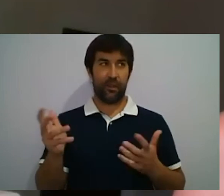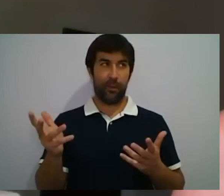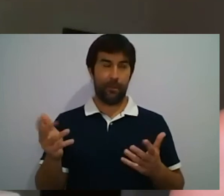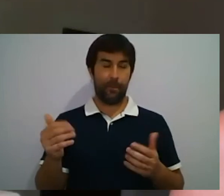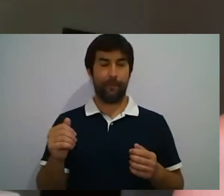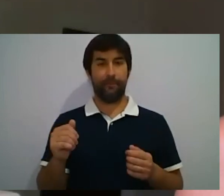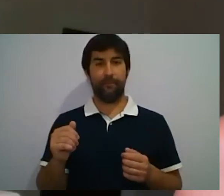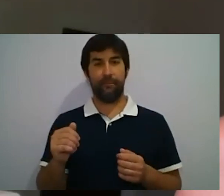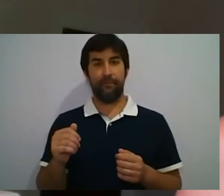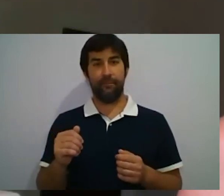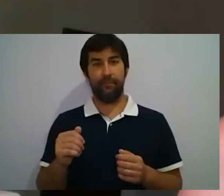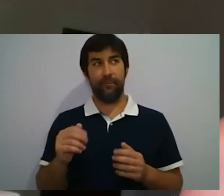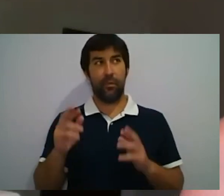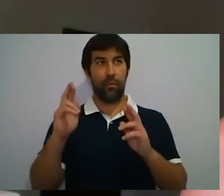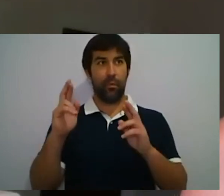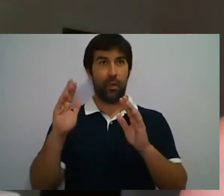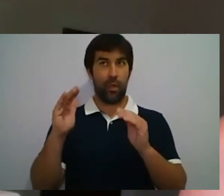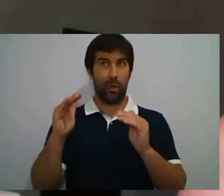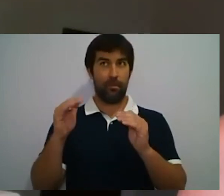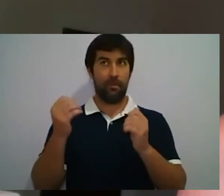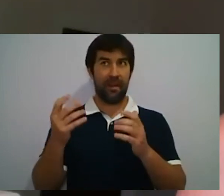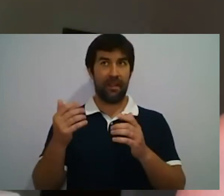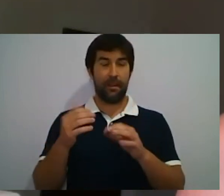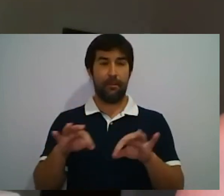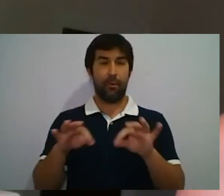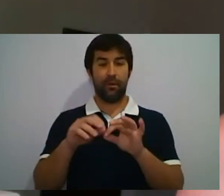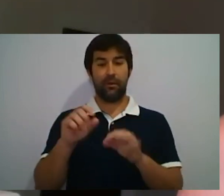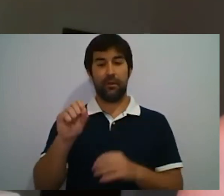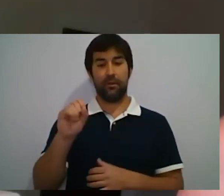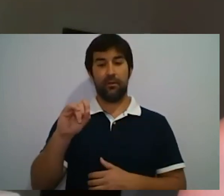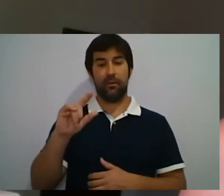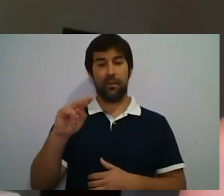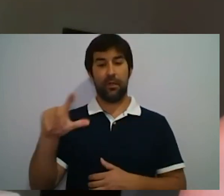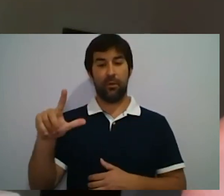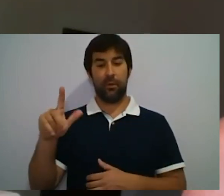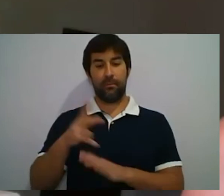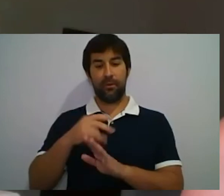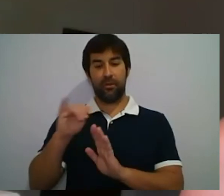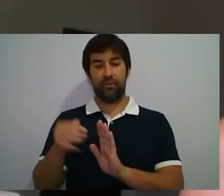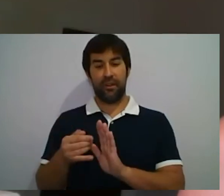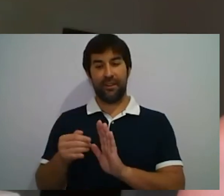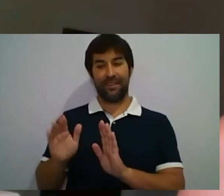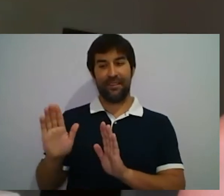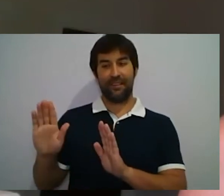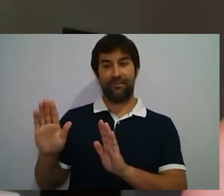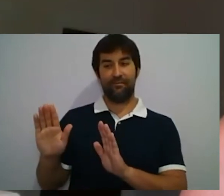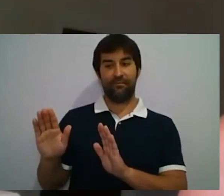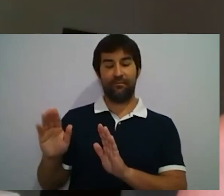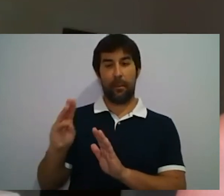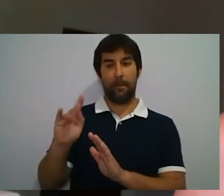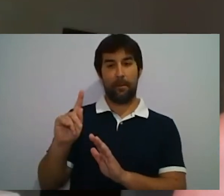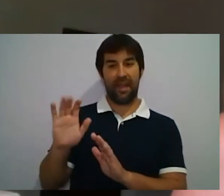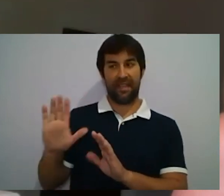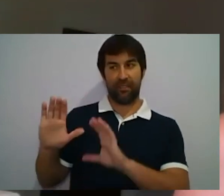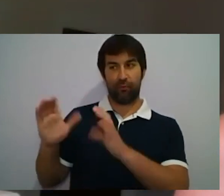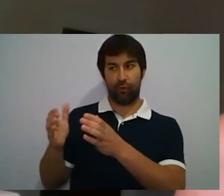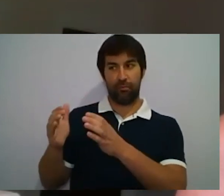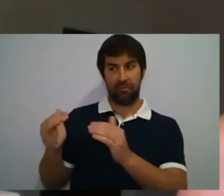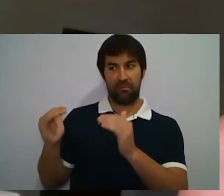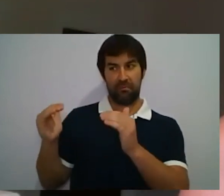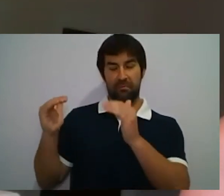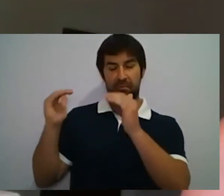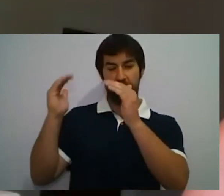for. So bridge projects, large scale bridge projects like the Greenfield Bridge that's shown here, state and federal